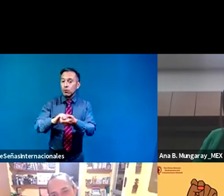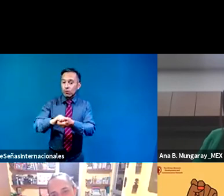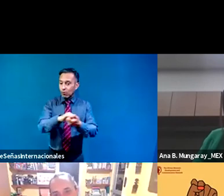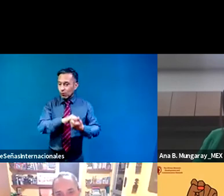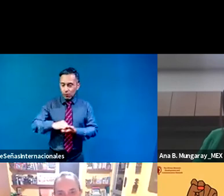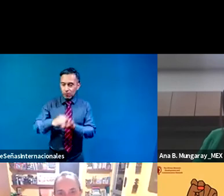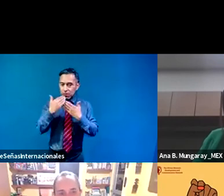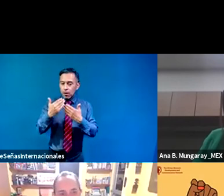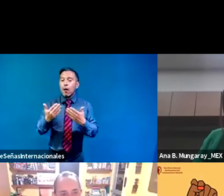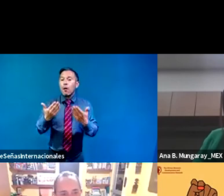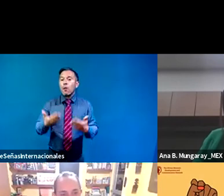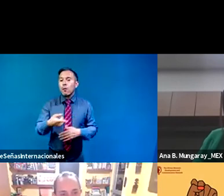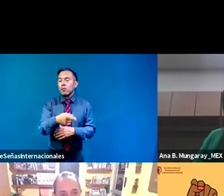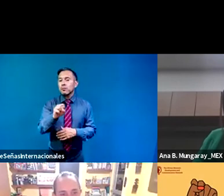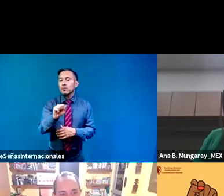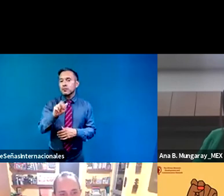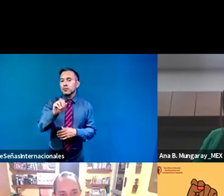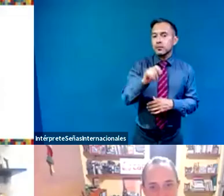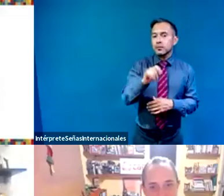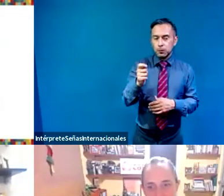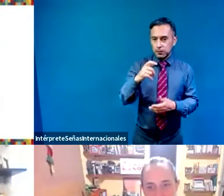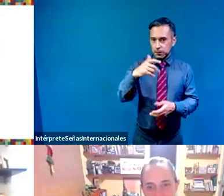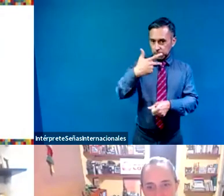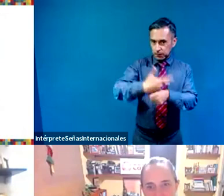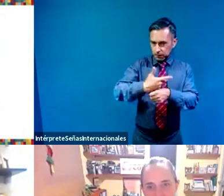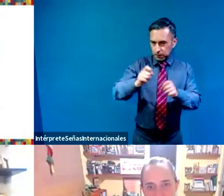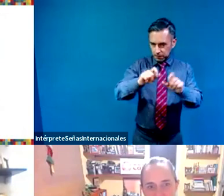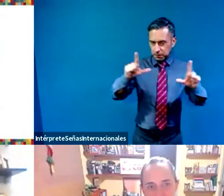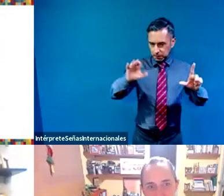on and help us answer this question. Sarah, you have the floor.